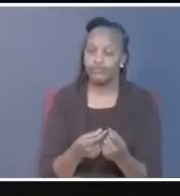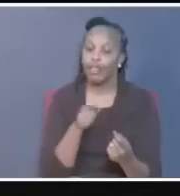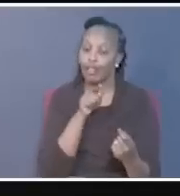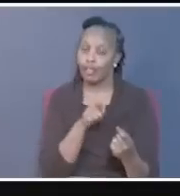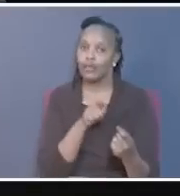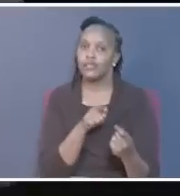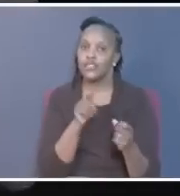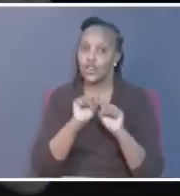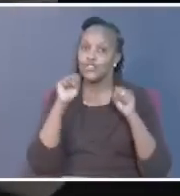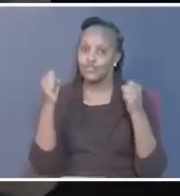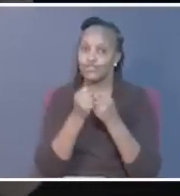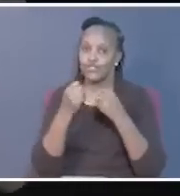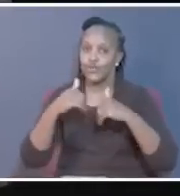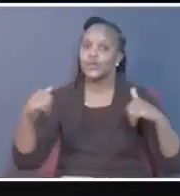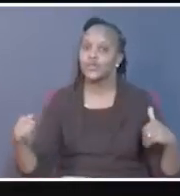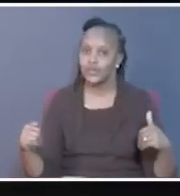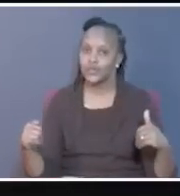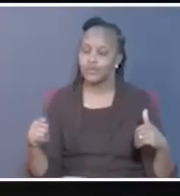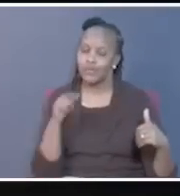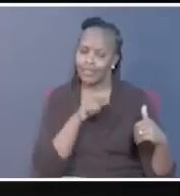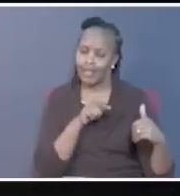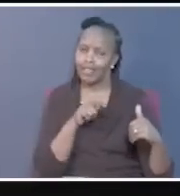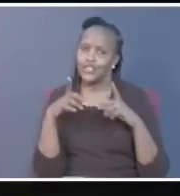This term has redefined